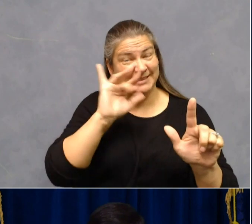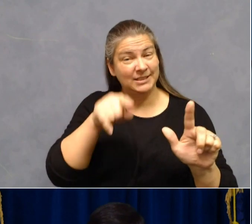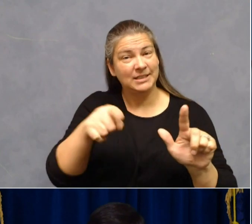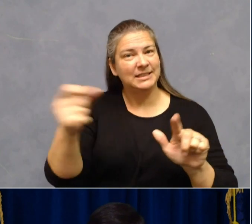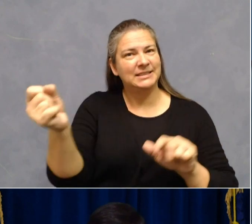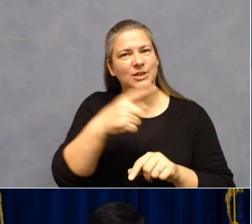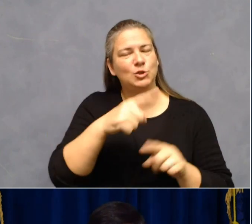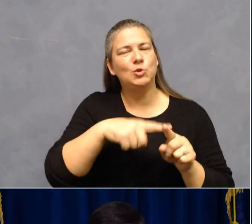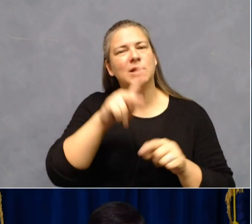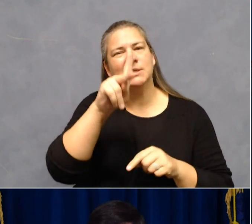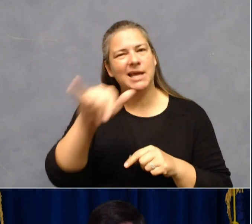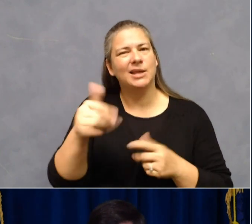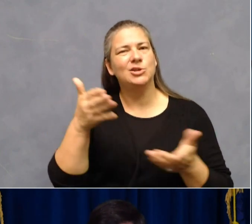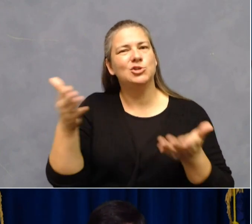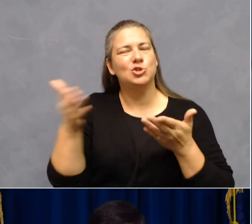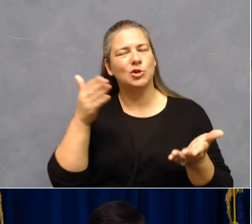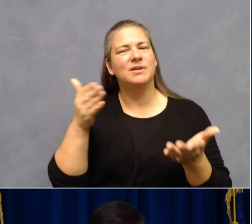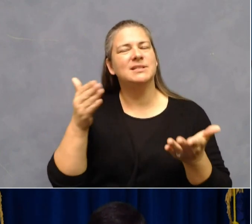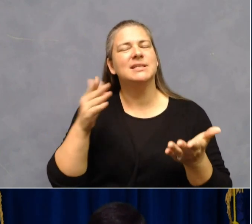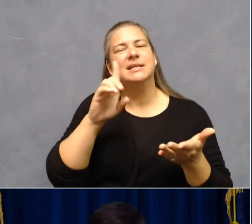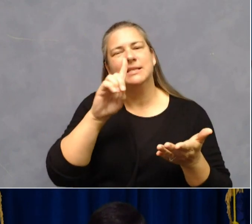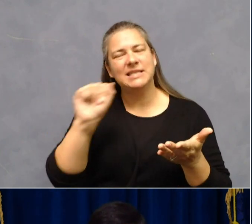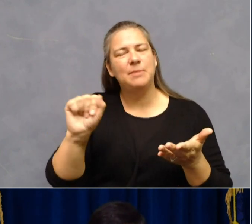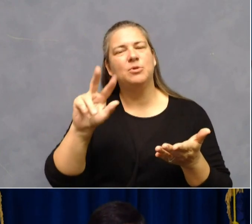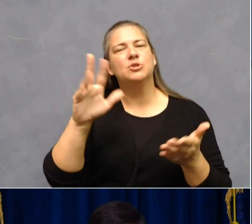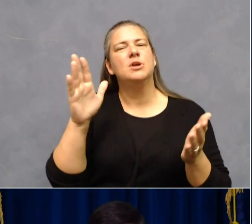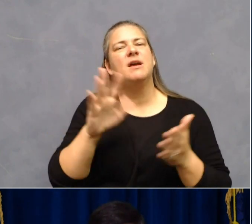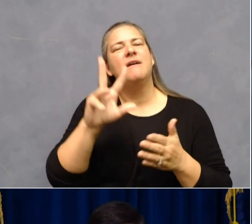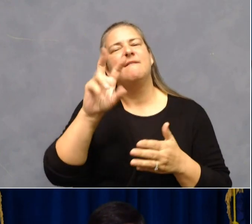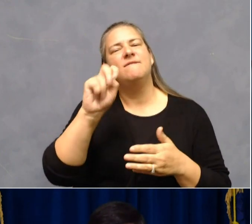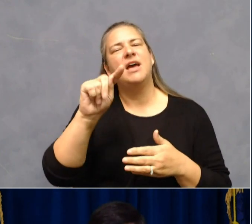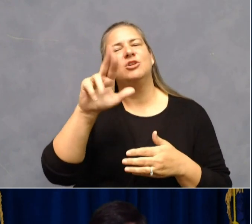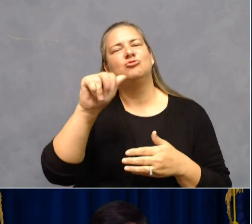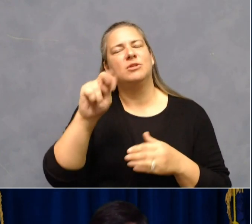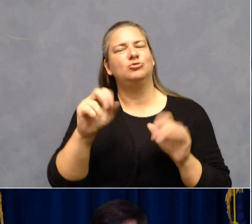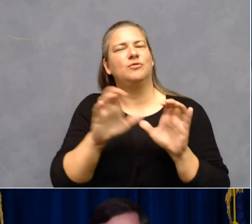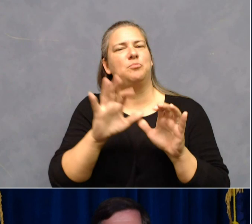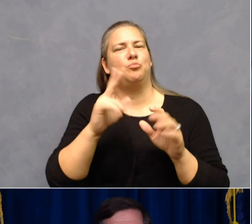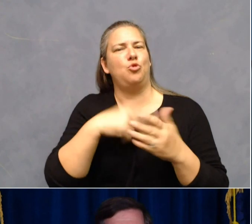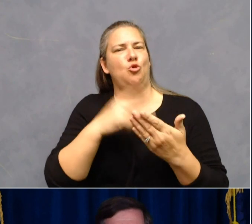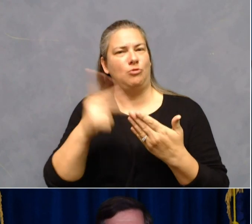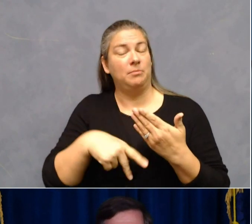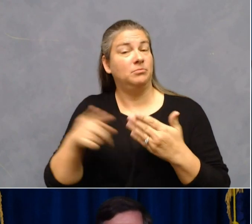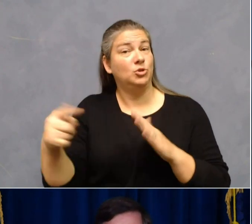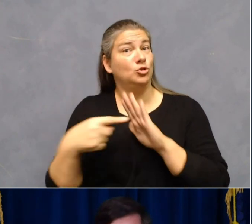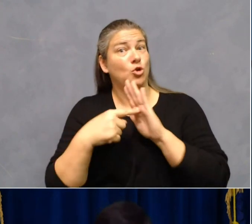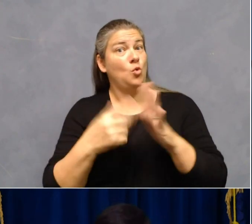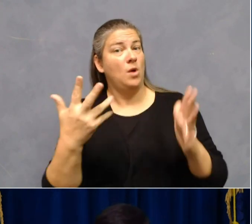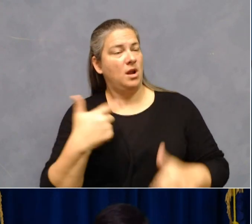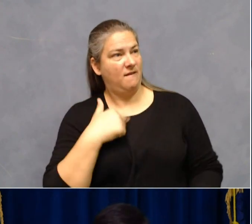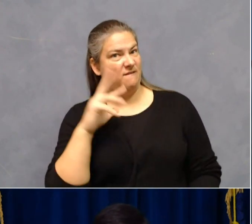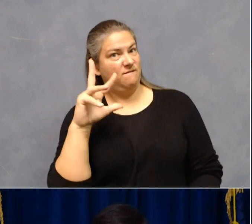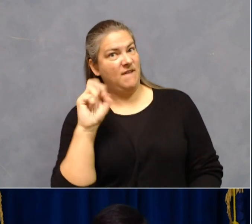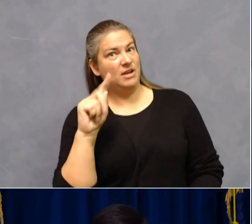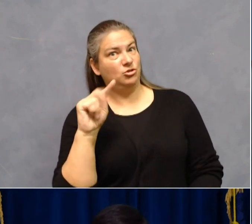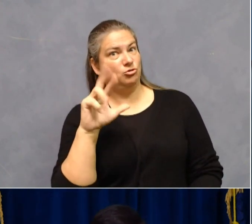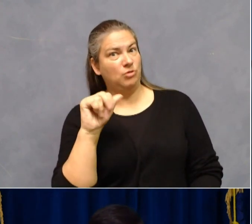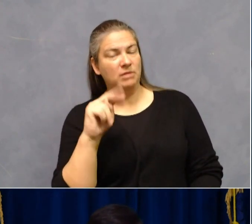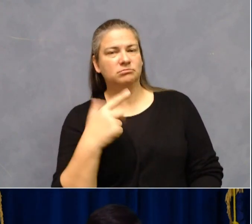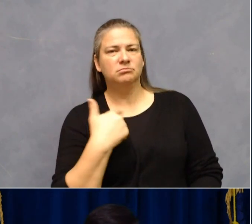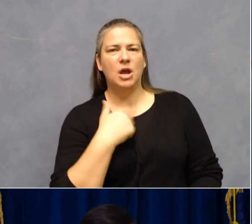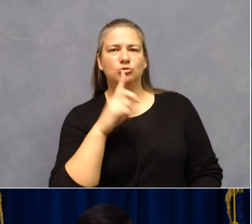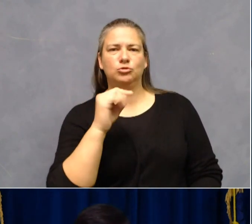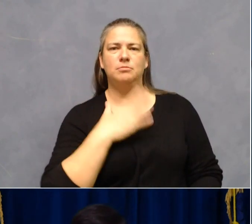Disabled Veteran-Owned Small Business Certification Program to show that veterans are doing their part to help Kentuckians get through COVID.